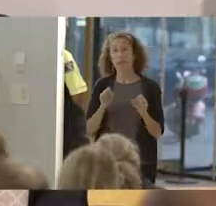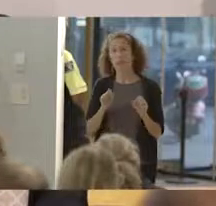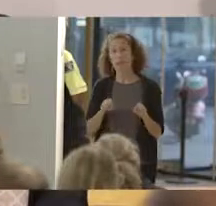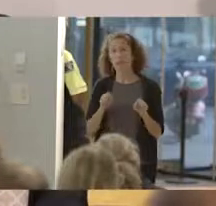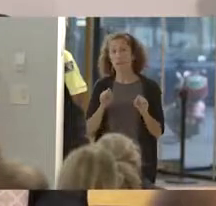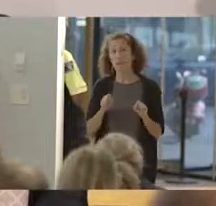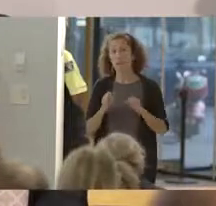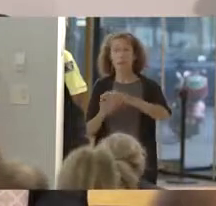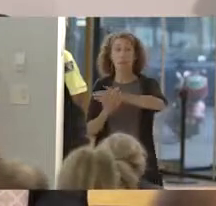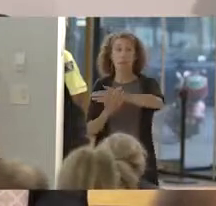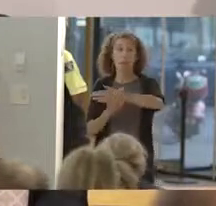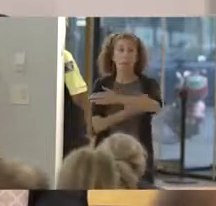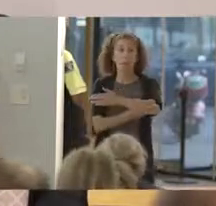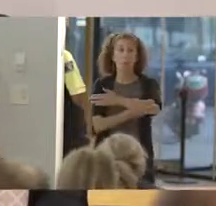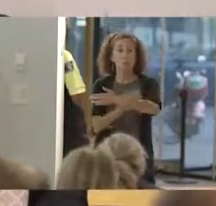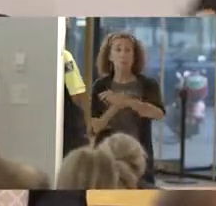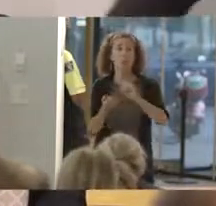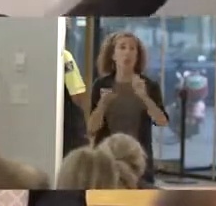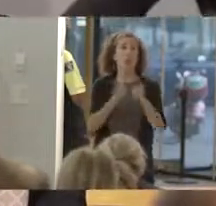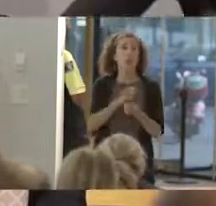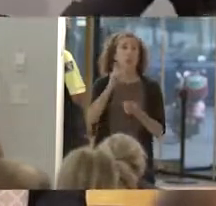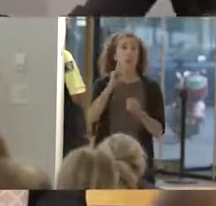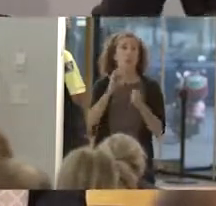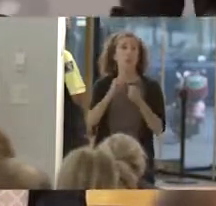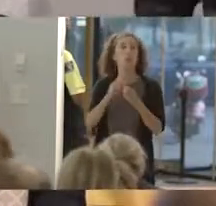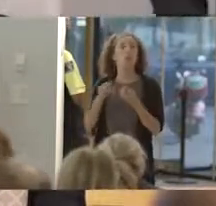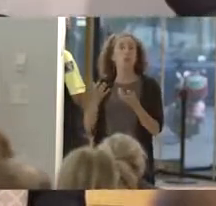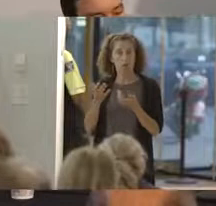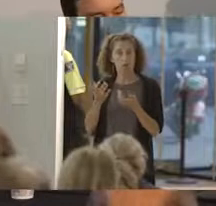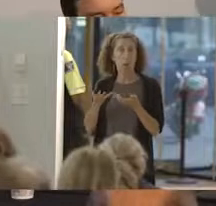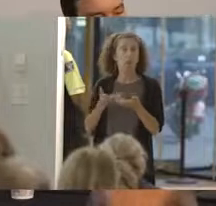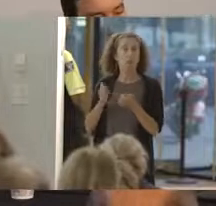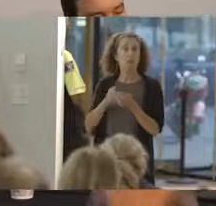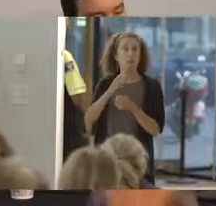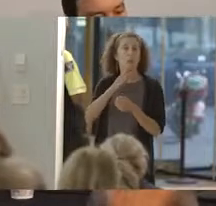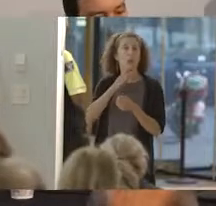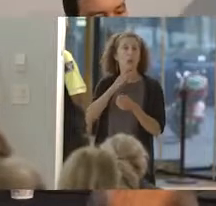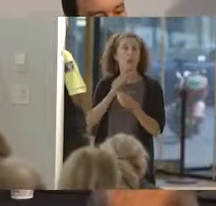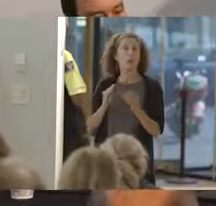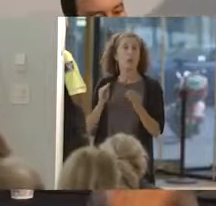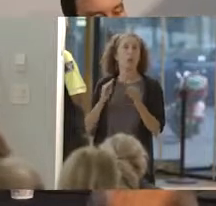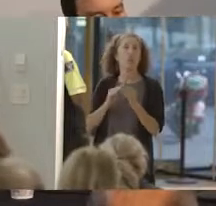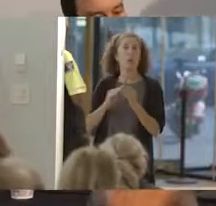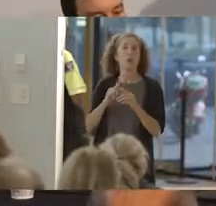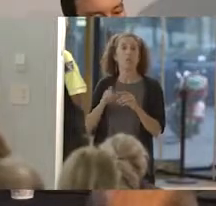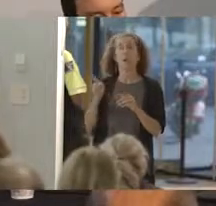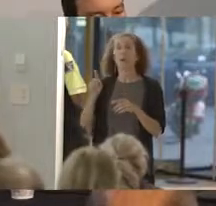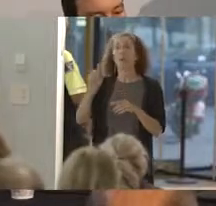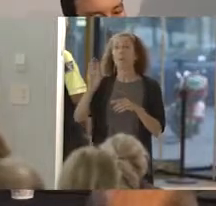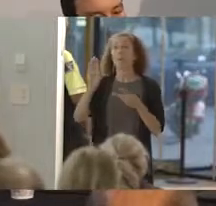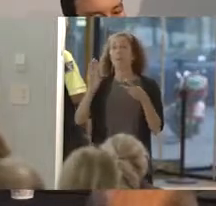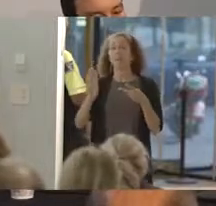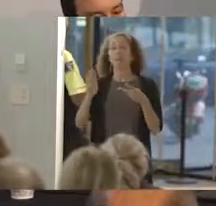the water. But as I said, I think we're really looking here at trying to accomplish 6A